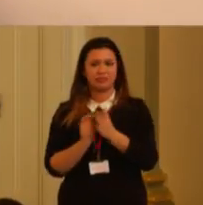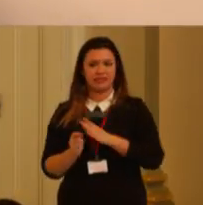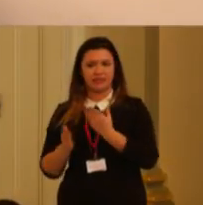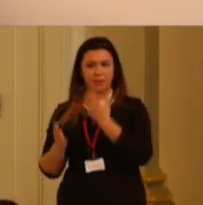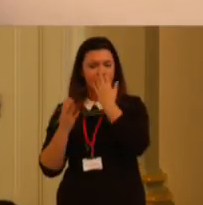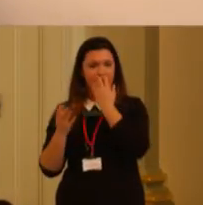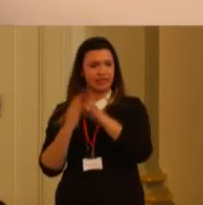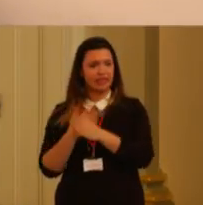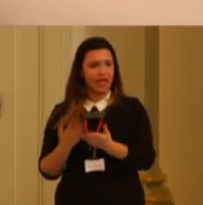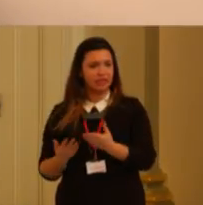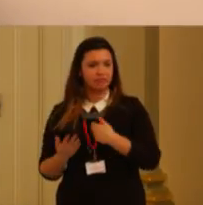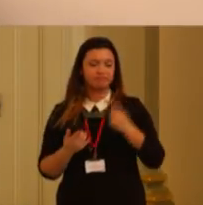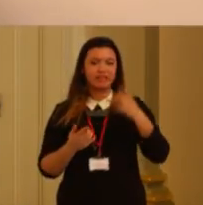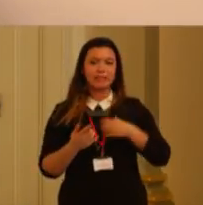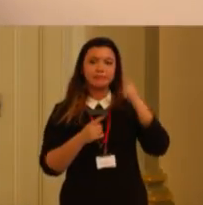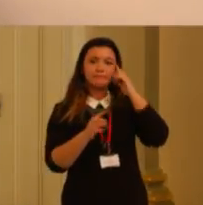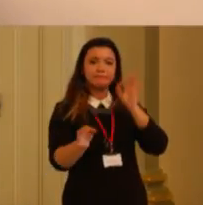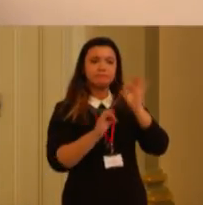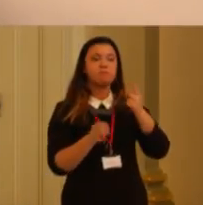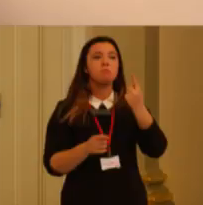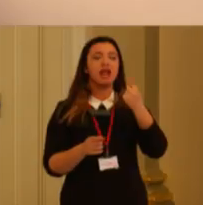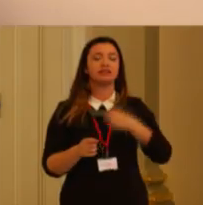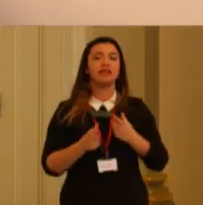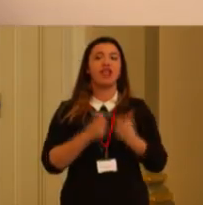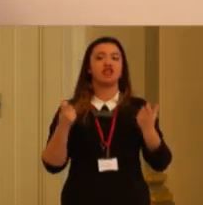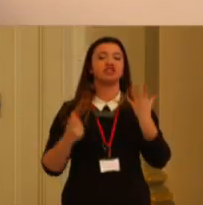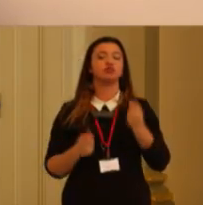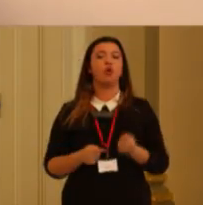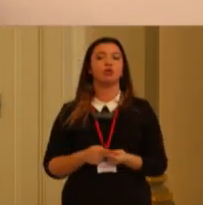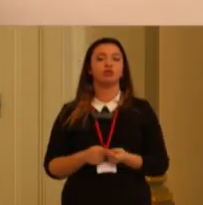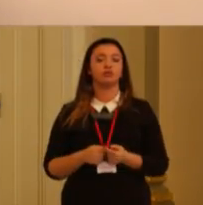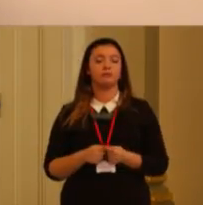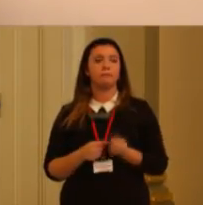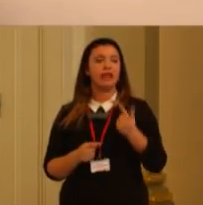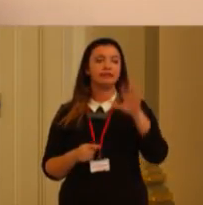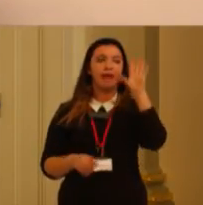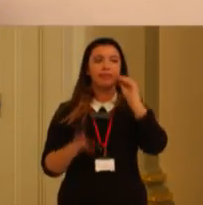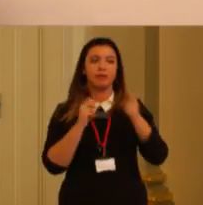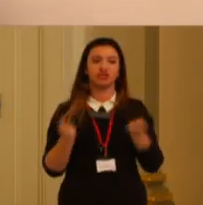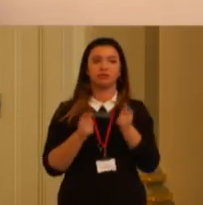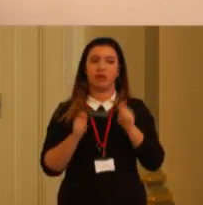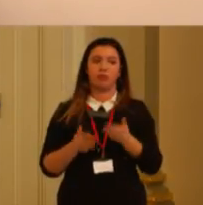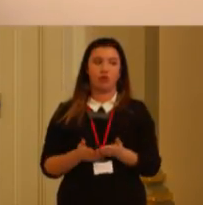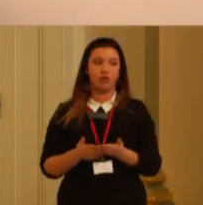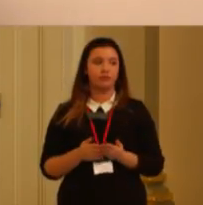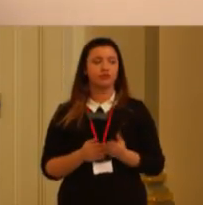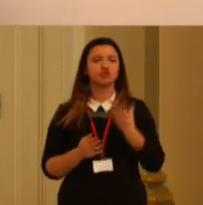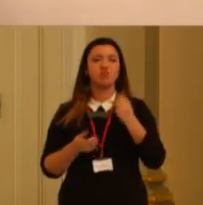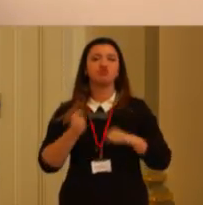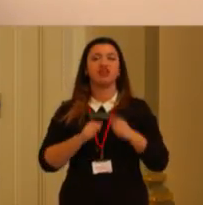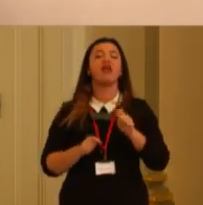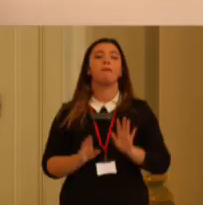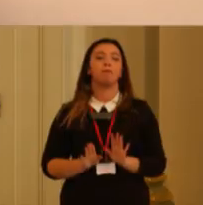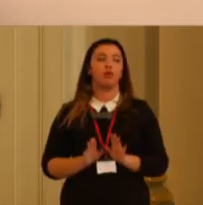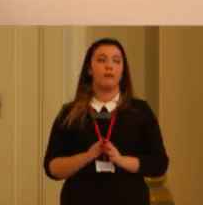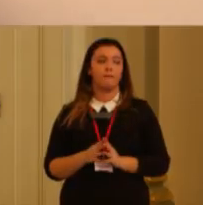this transformation. They try to see how this will empower the society. They are in an effort to better understand the young